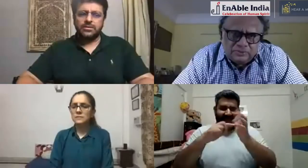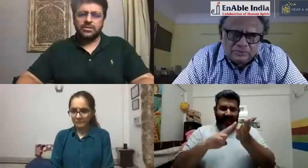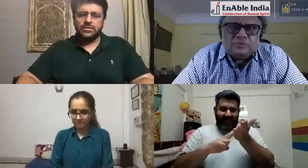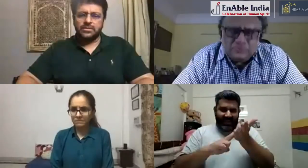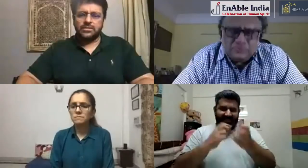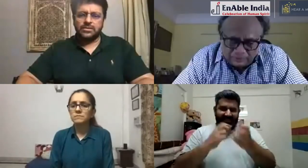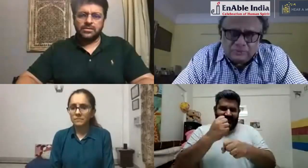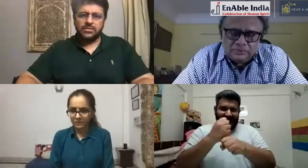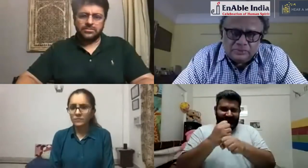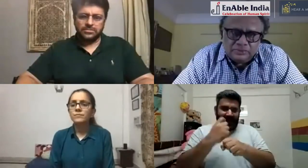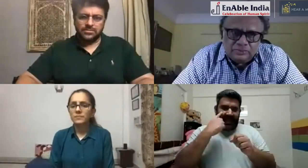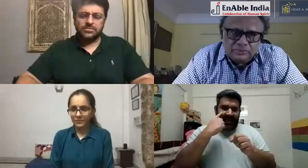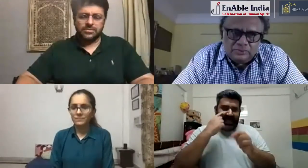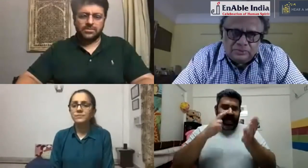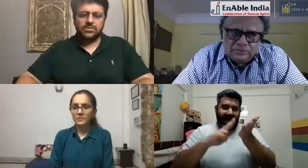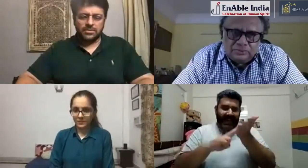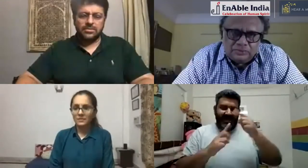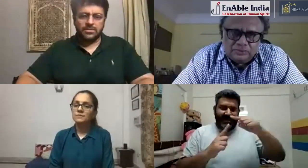meningitis.